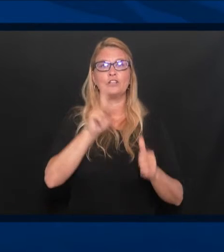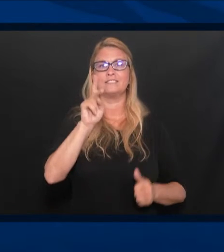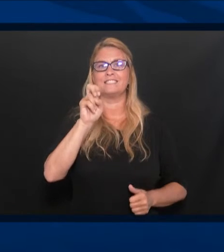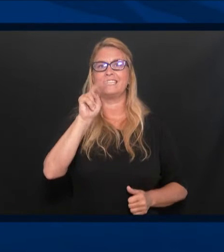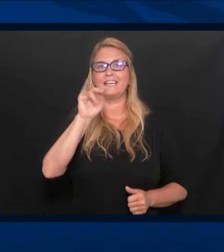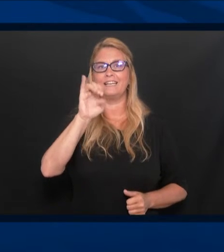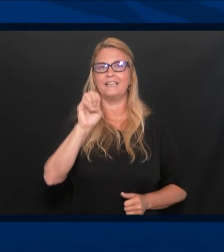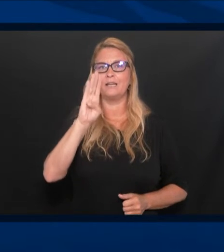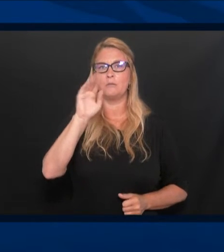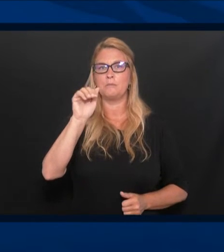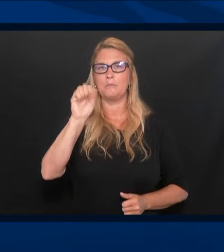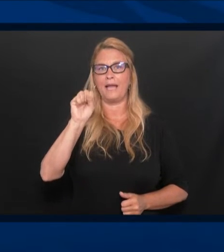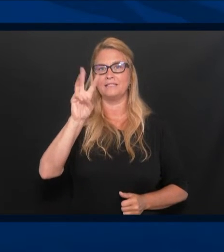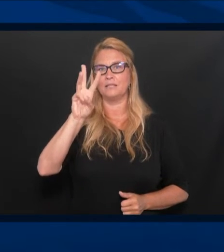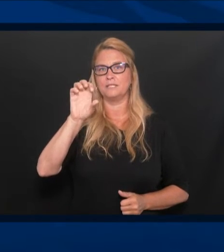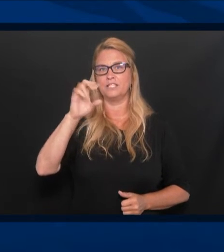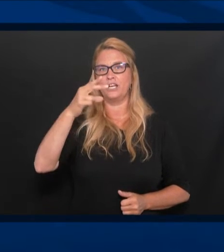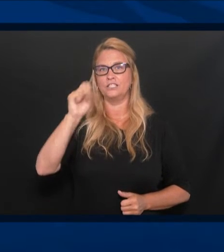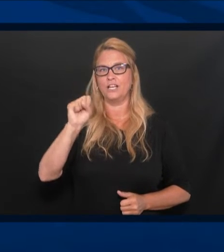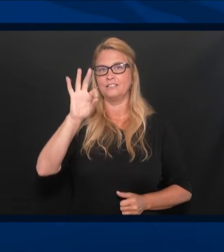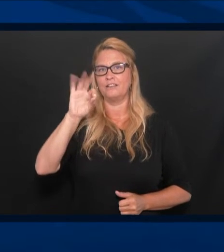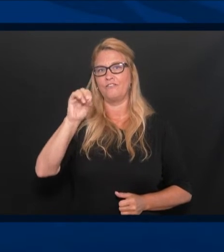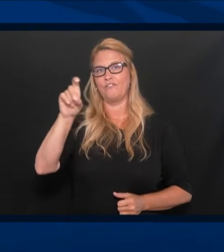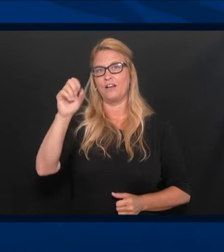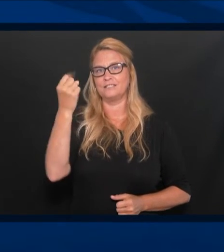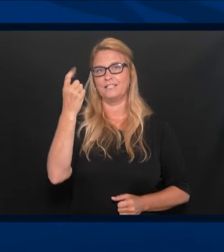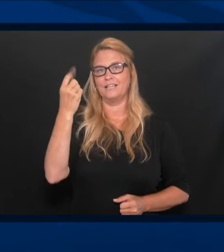with WCHS and Fox 11.